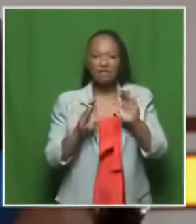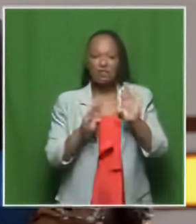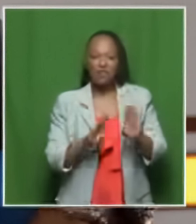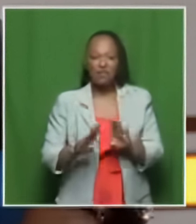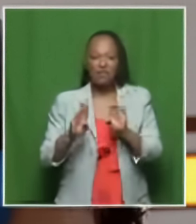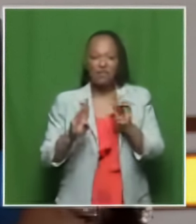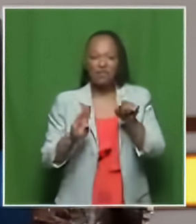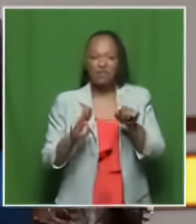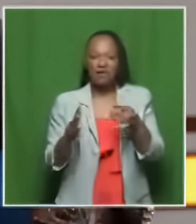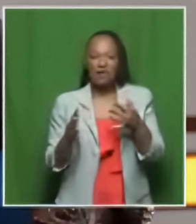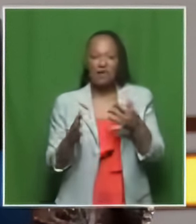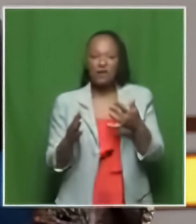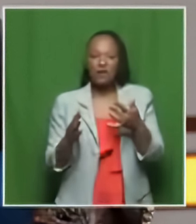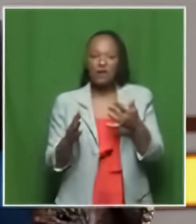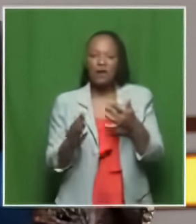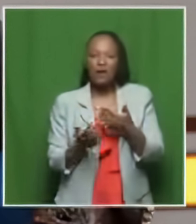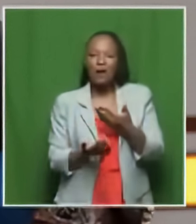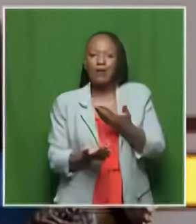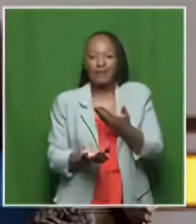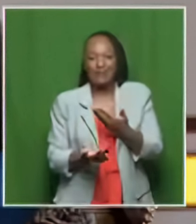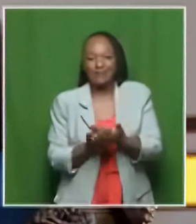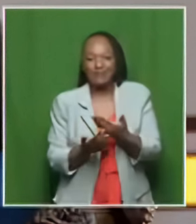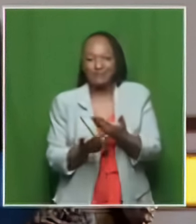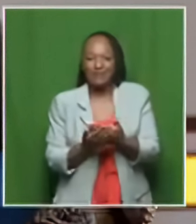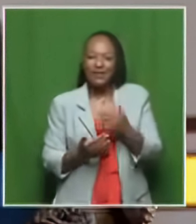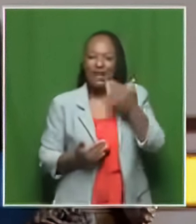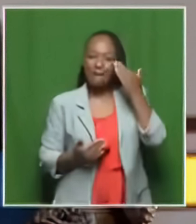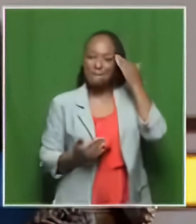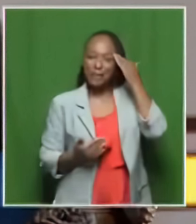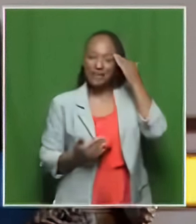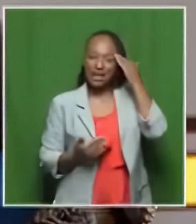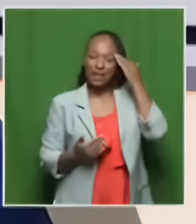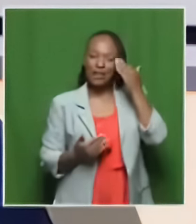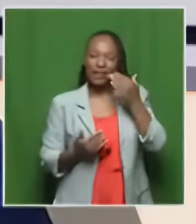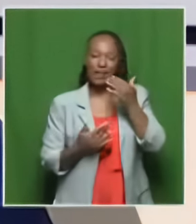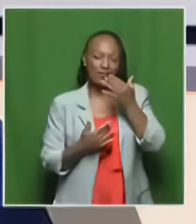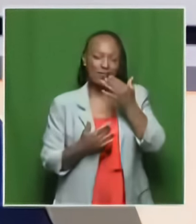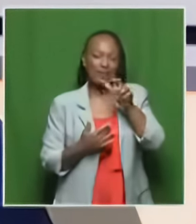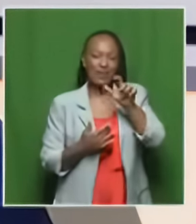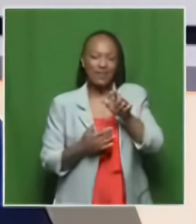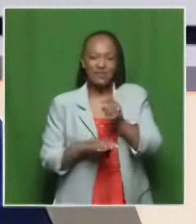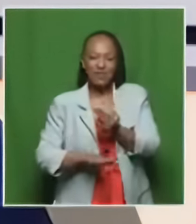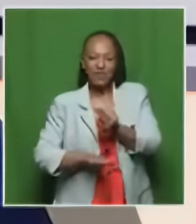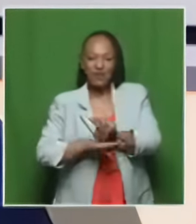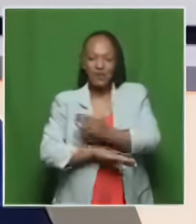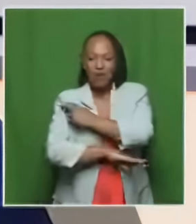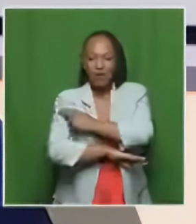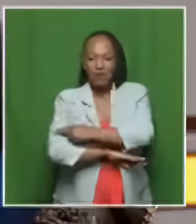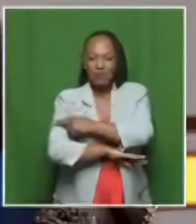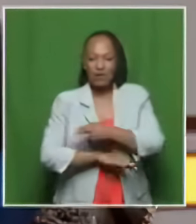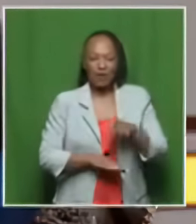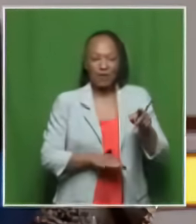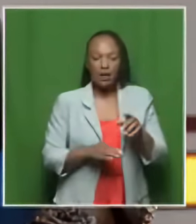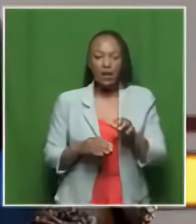are potential patients of mental hospital. So the doors open for Mbuyiseni, Floyd?